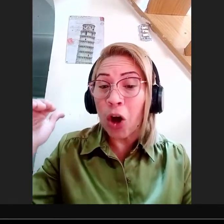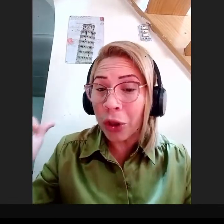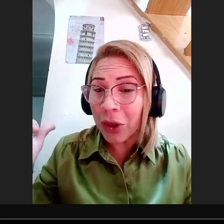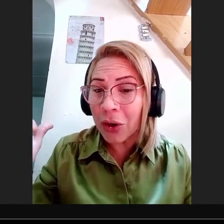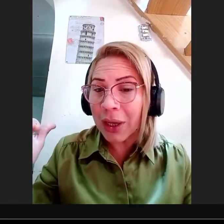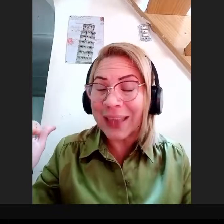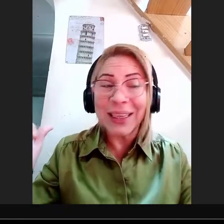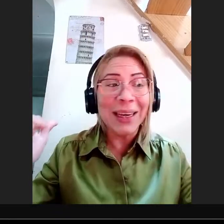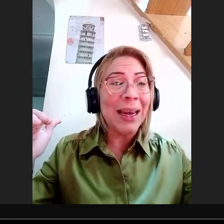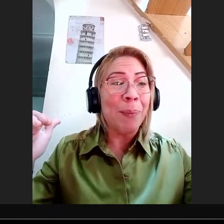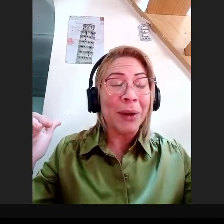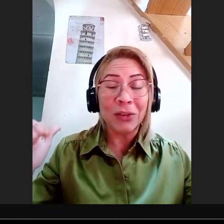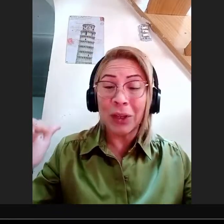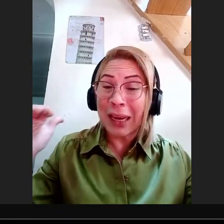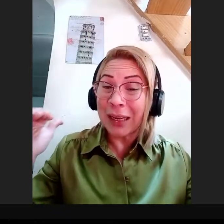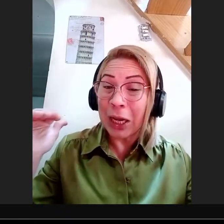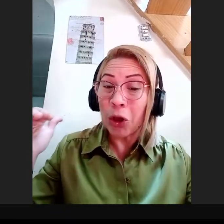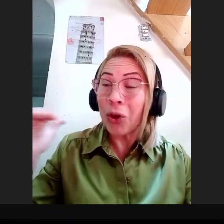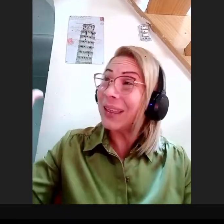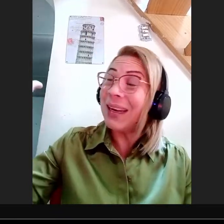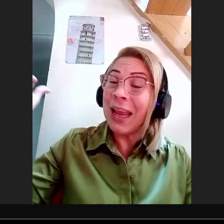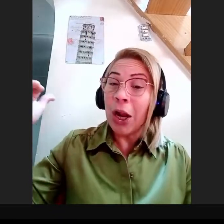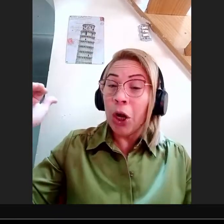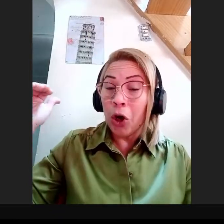and discrimination.